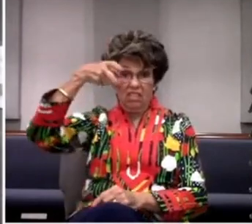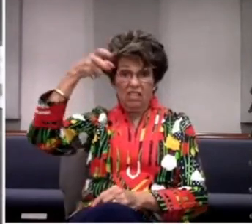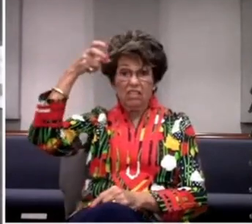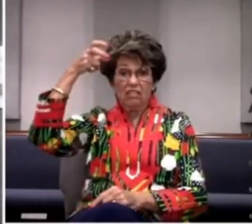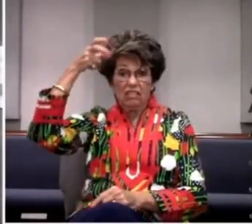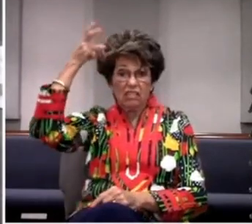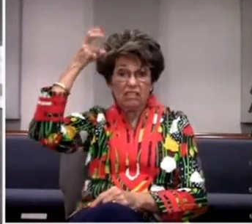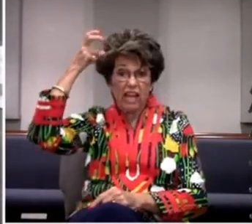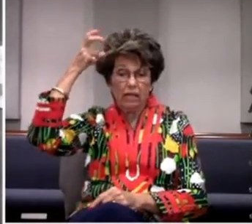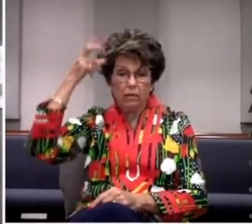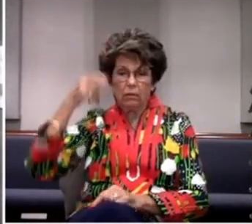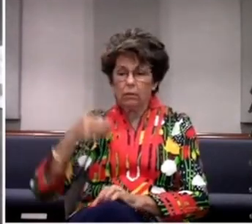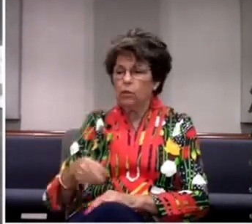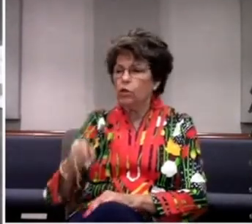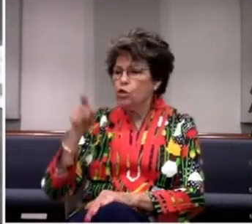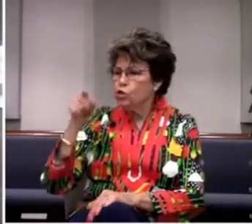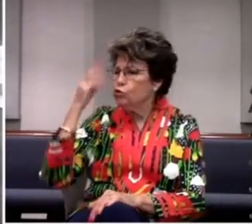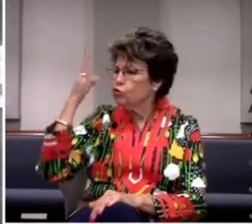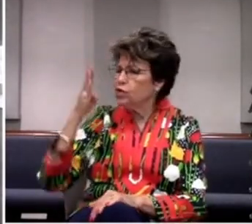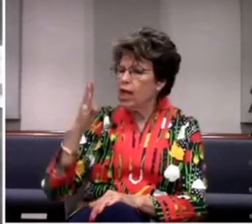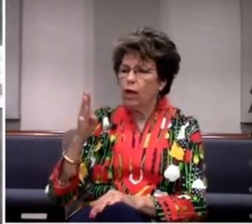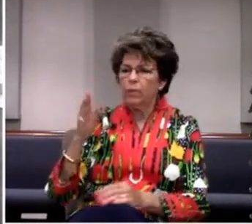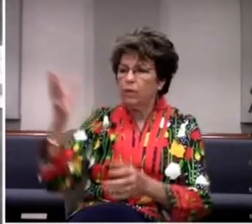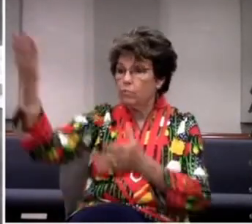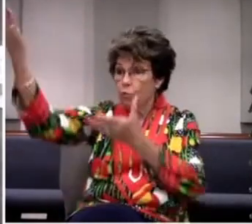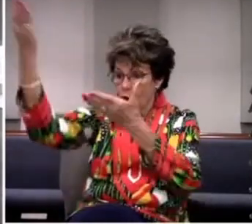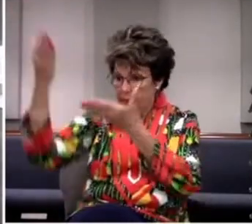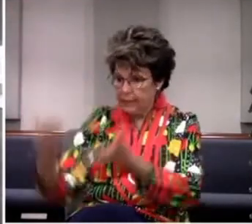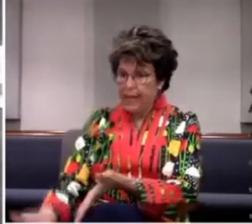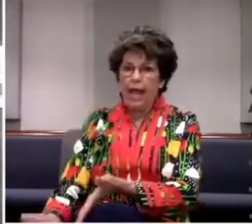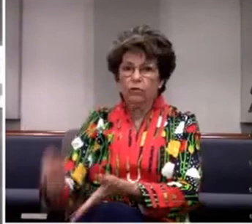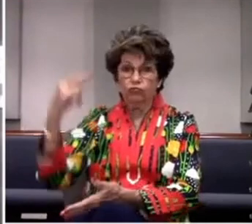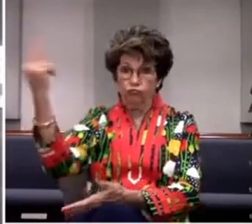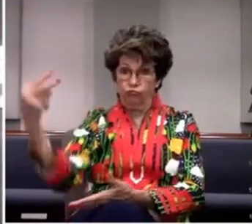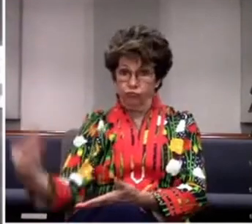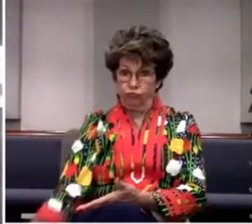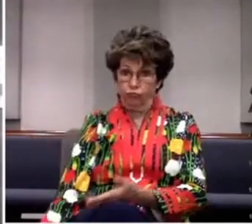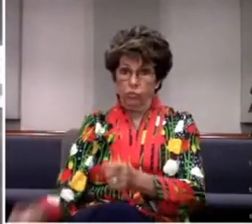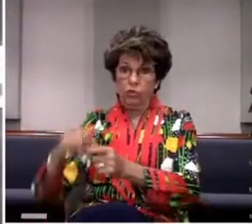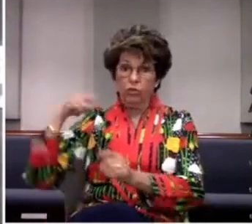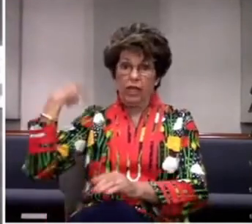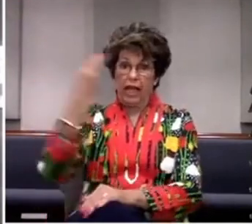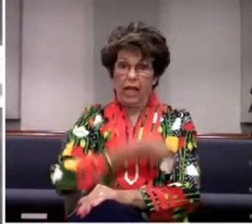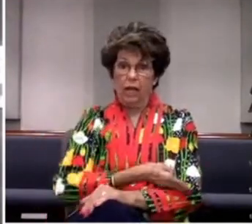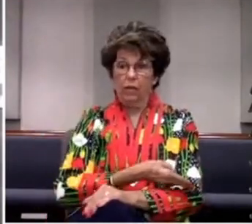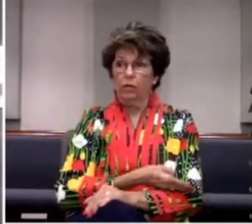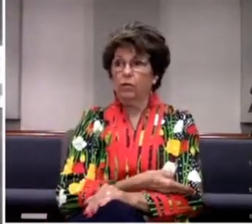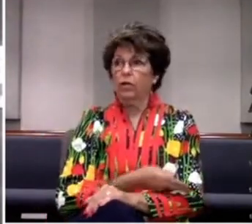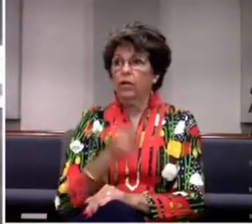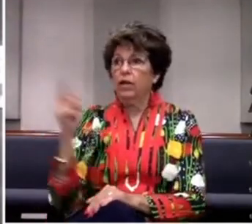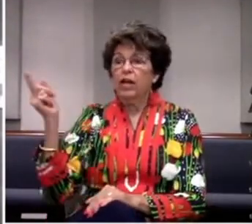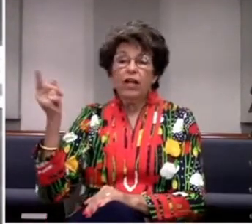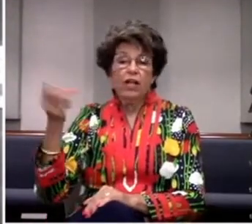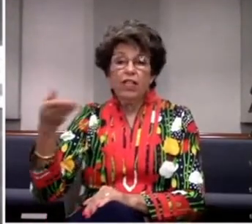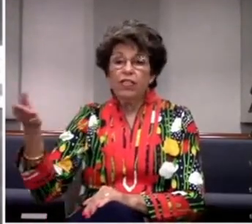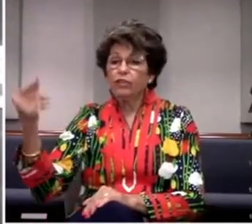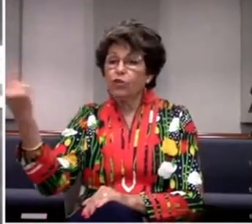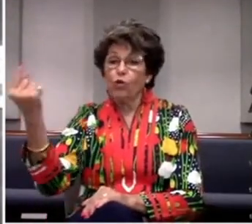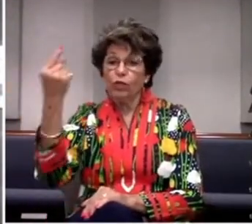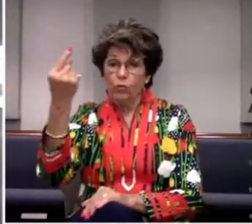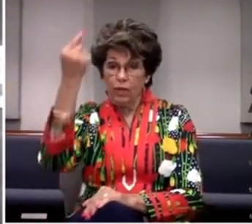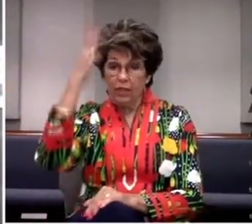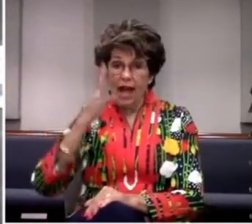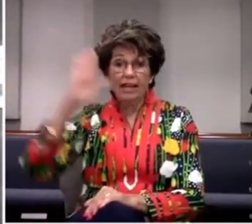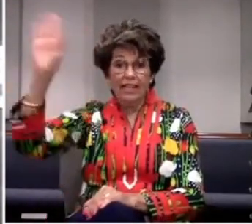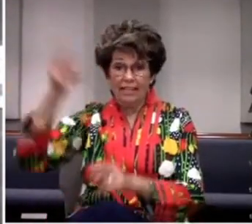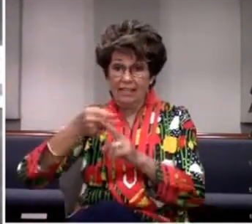Yet thou shalt be brought down to hell. Let me tell you something. There's only one God. His name is Jesus Christ.